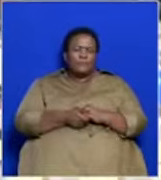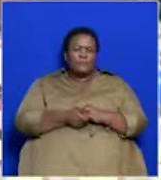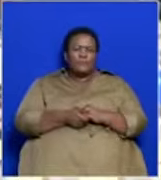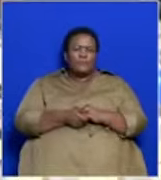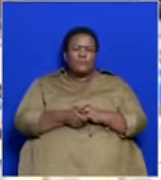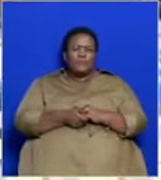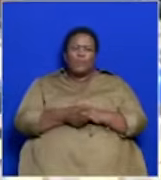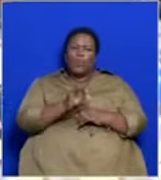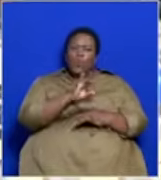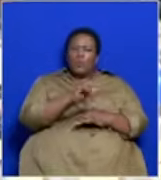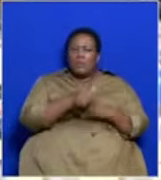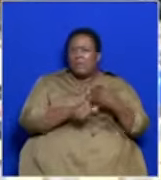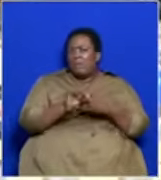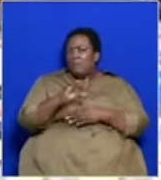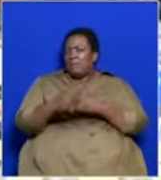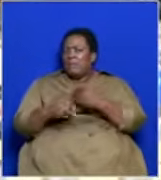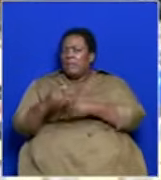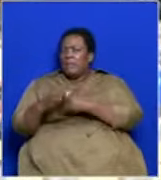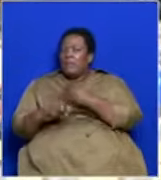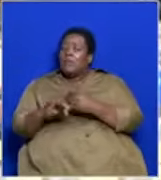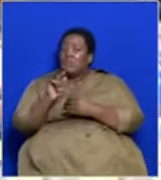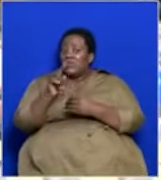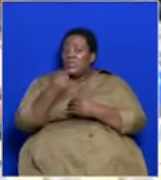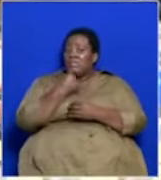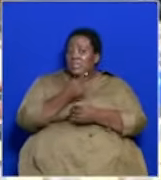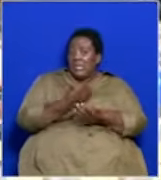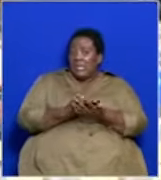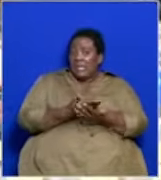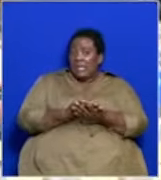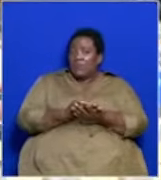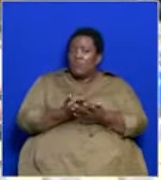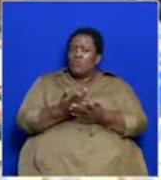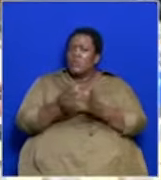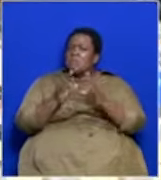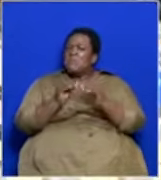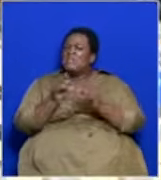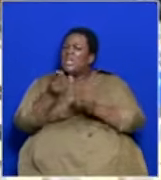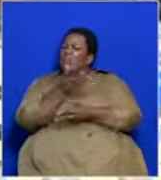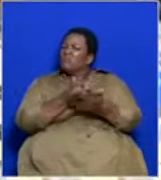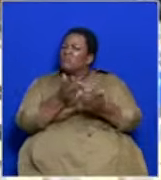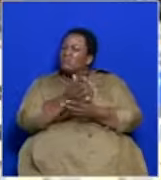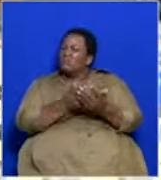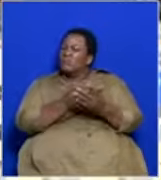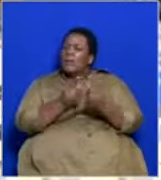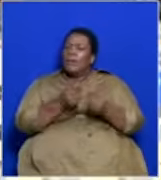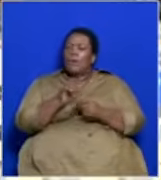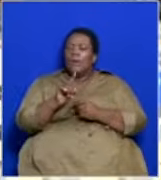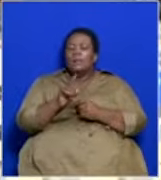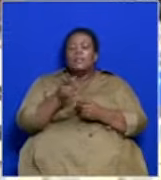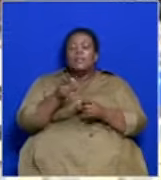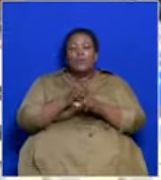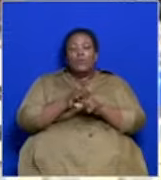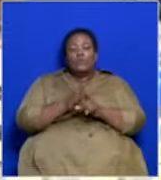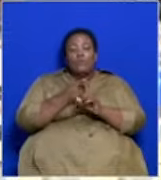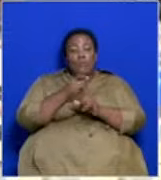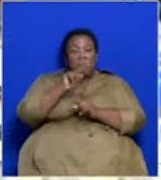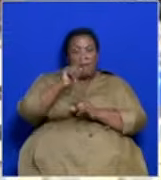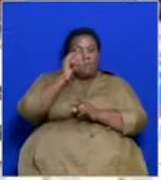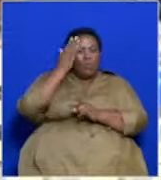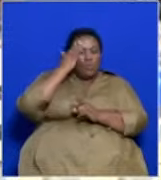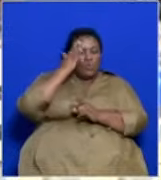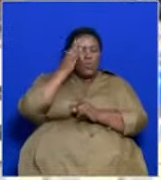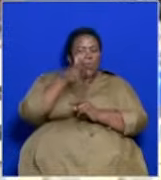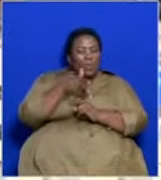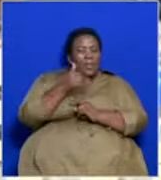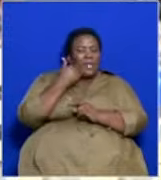say what those engagements are about, and whether, and from him we'll know whether these kind of matters that we are